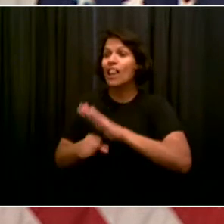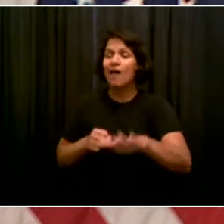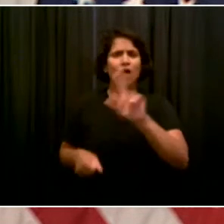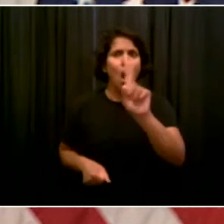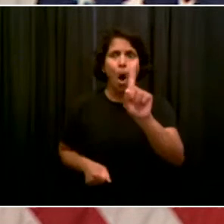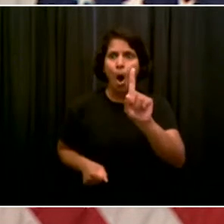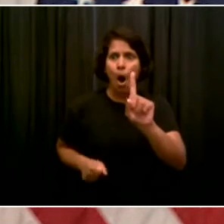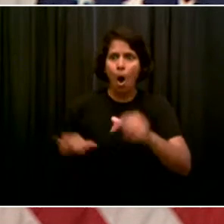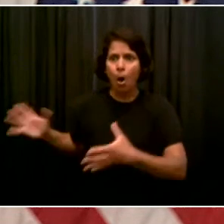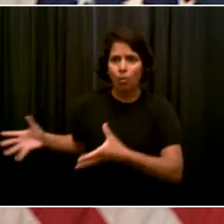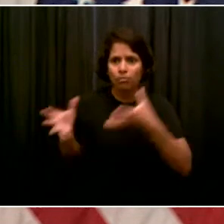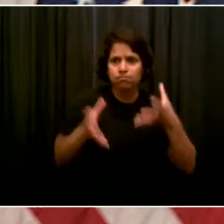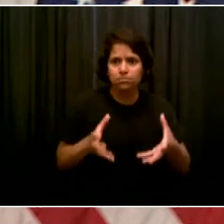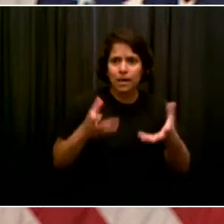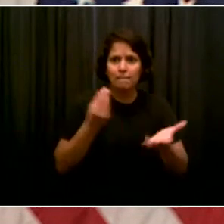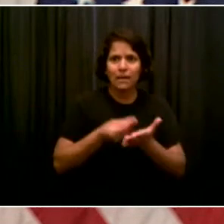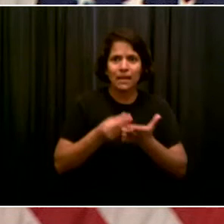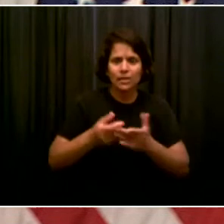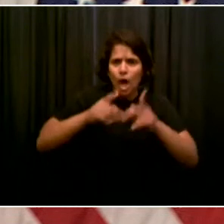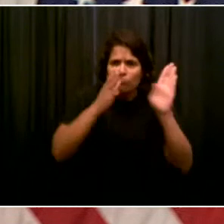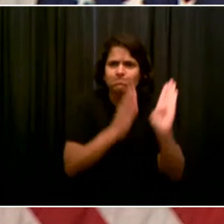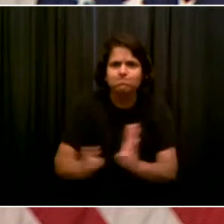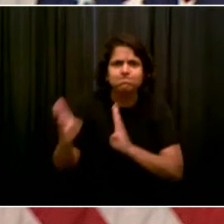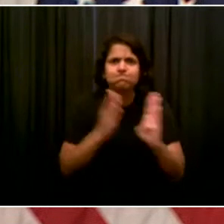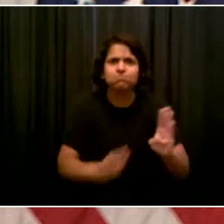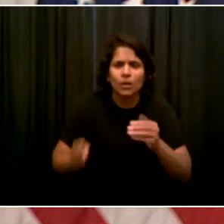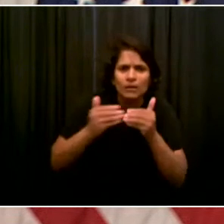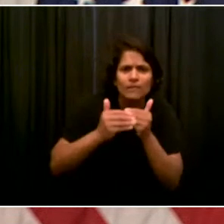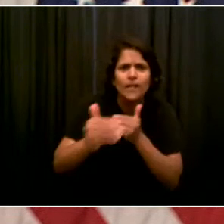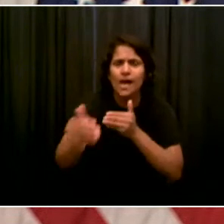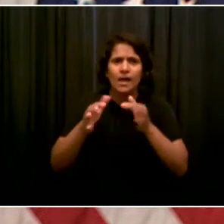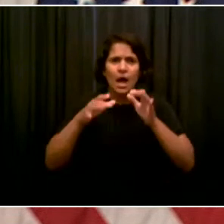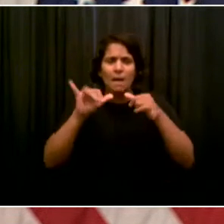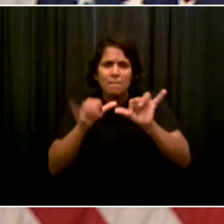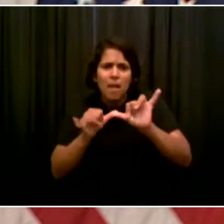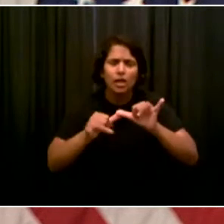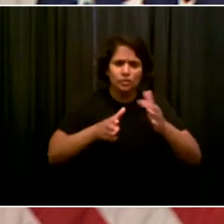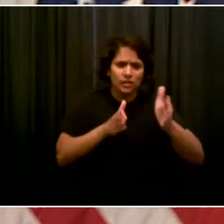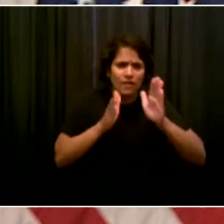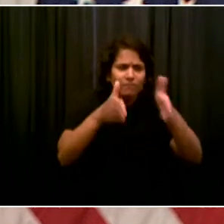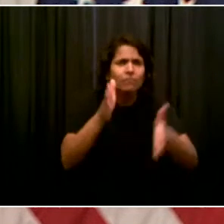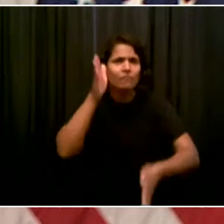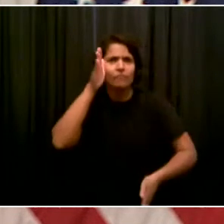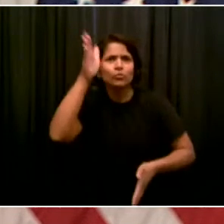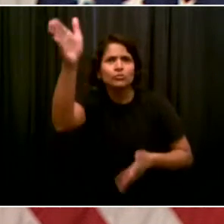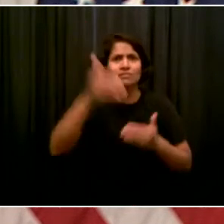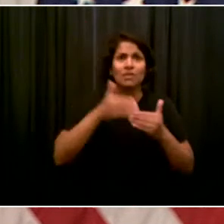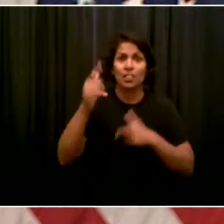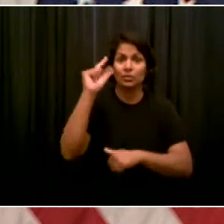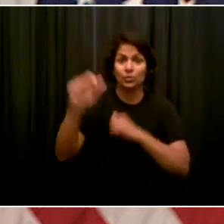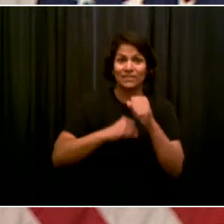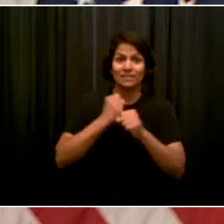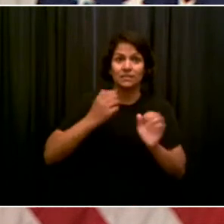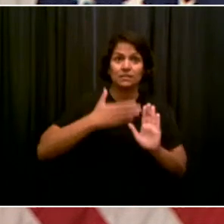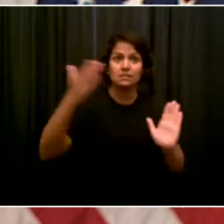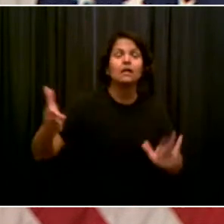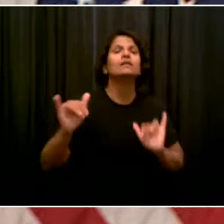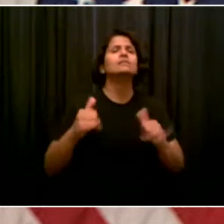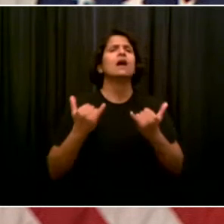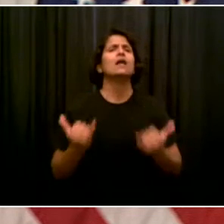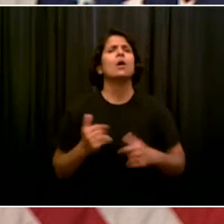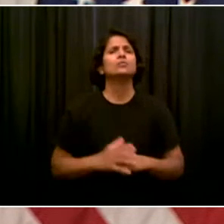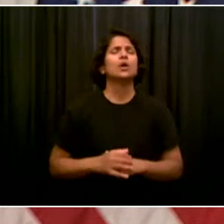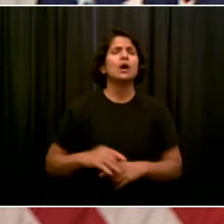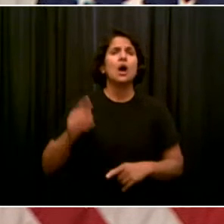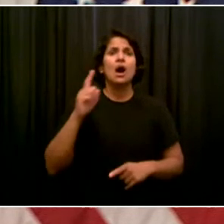through, the next time we sit down to have a serious conversation about the future of the BQE, we will have more and more attractive